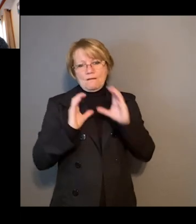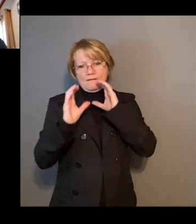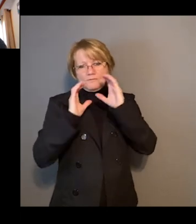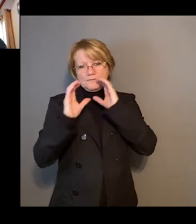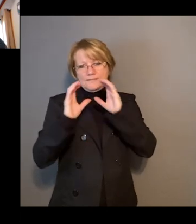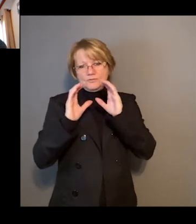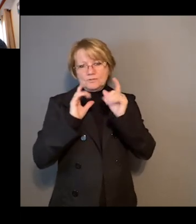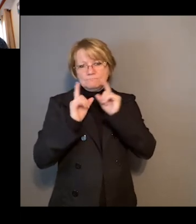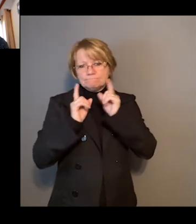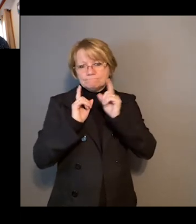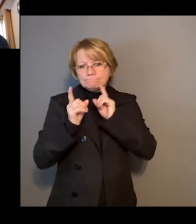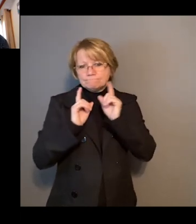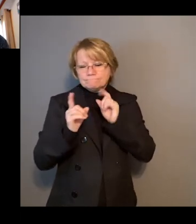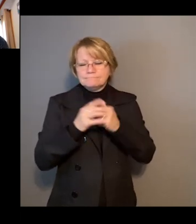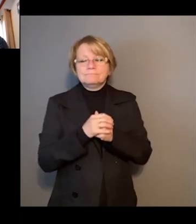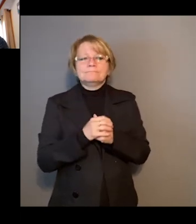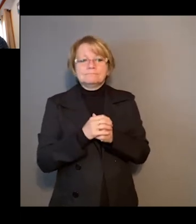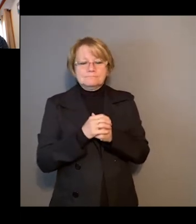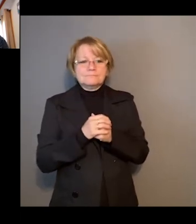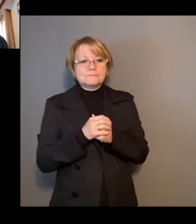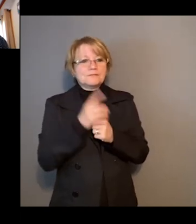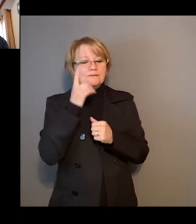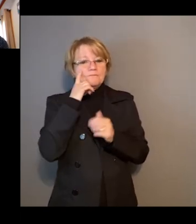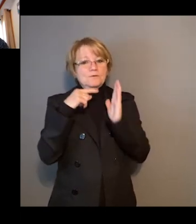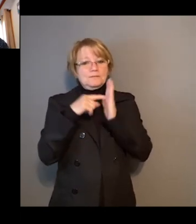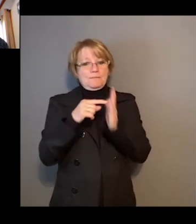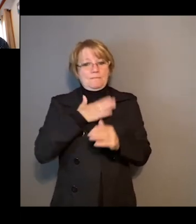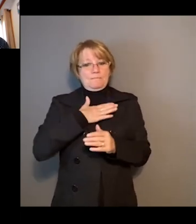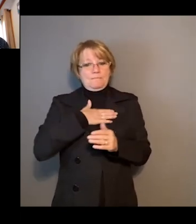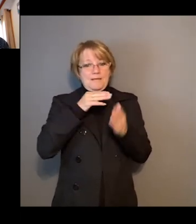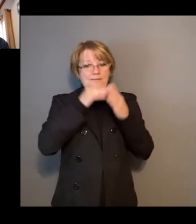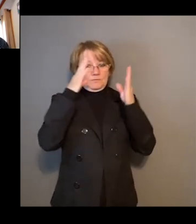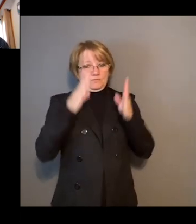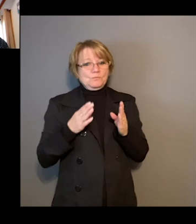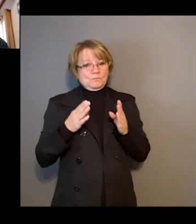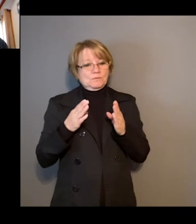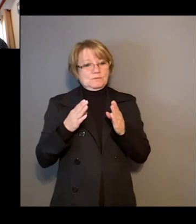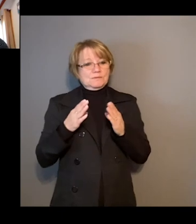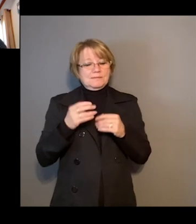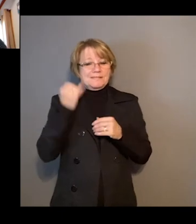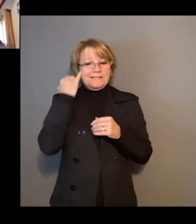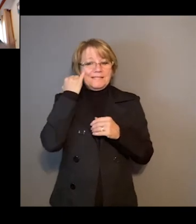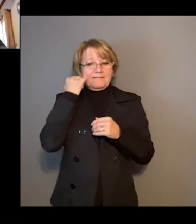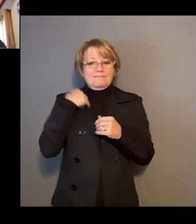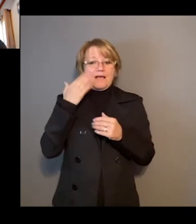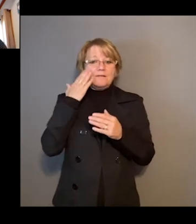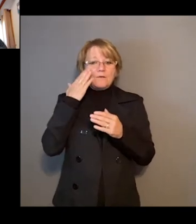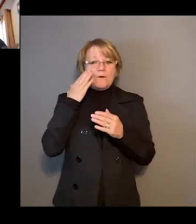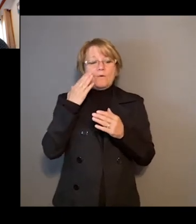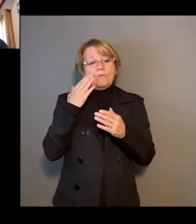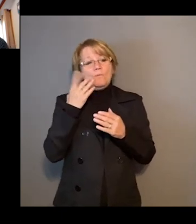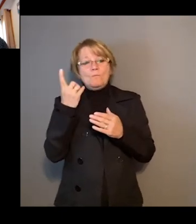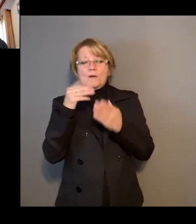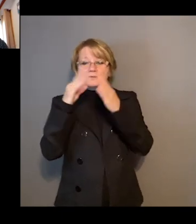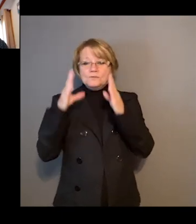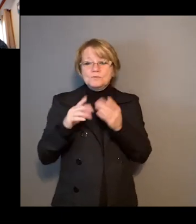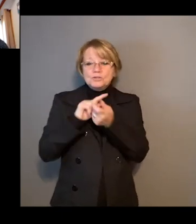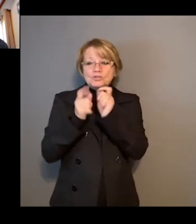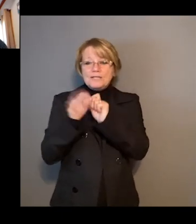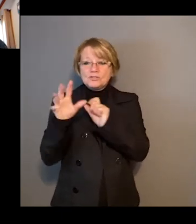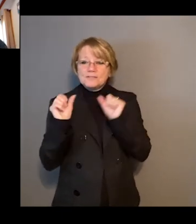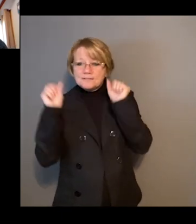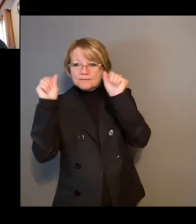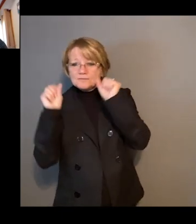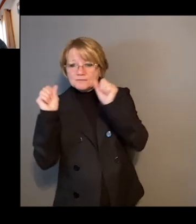I'll use my own students. Why do I know Hugh is changing up his leg workouts? Why do I know Abdel has a workout